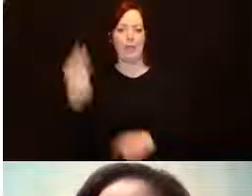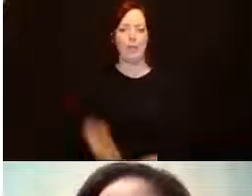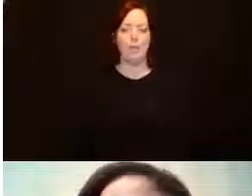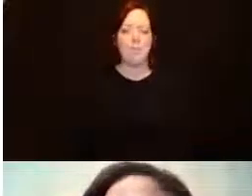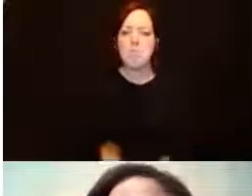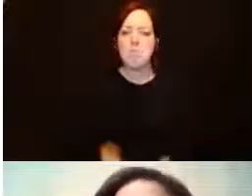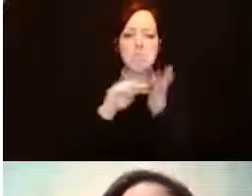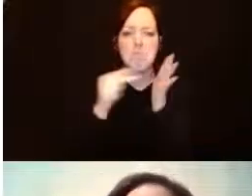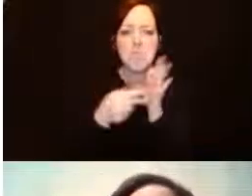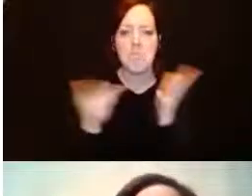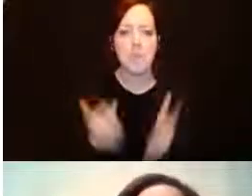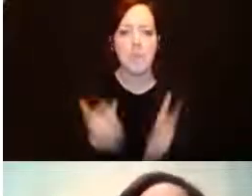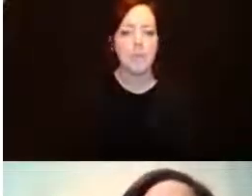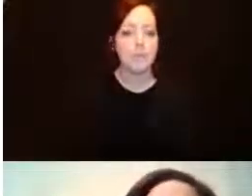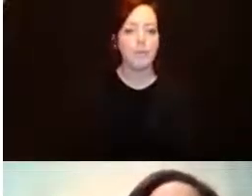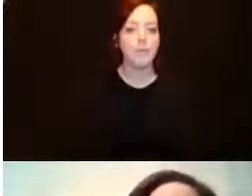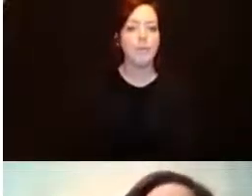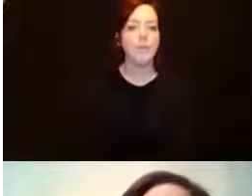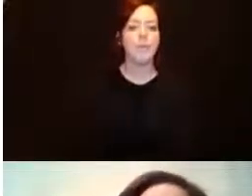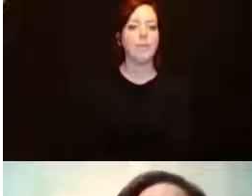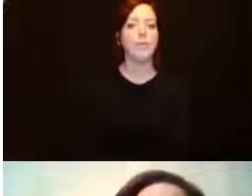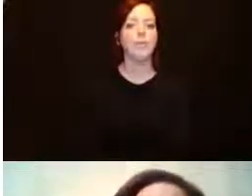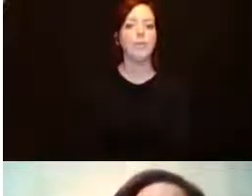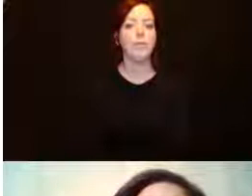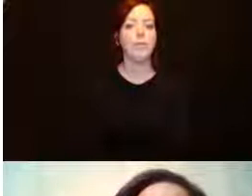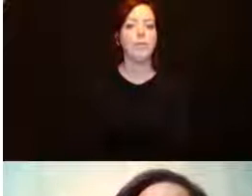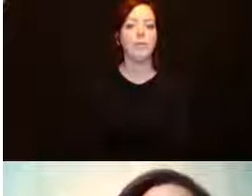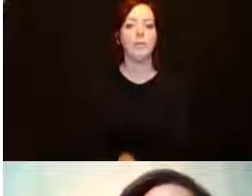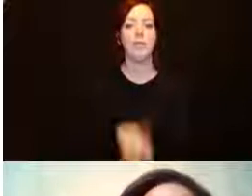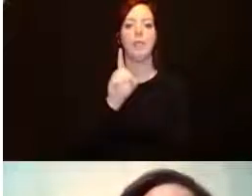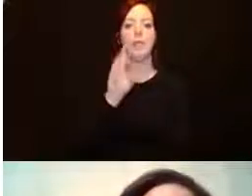The DBA is the